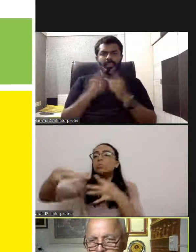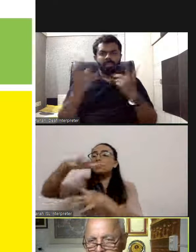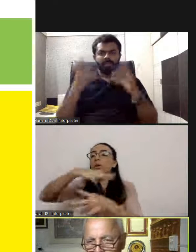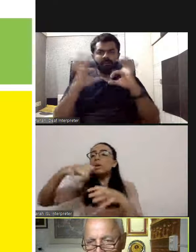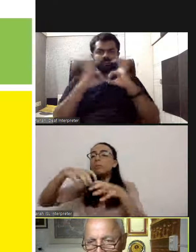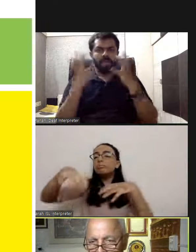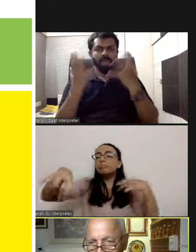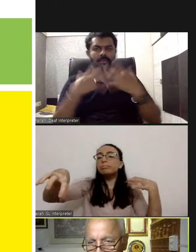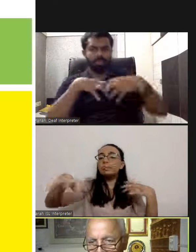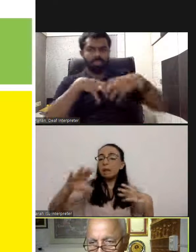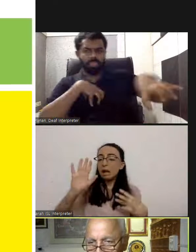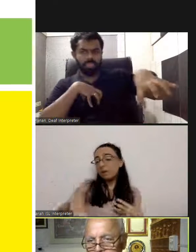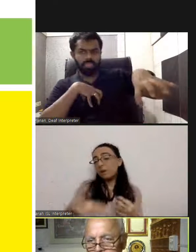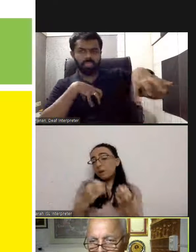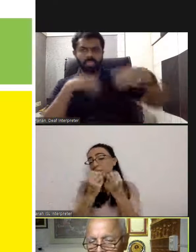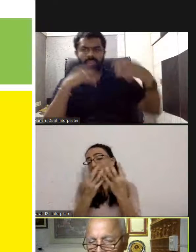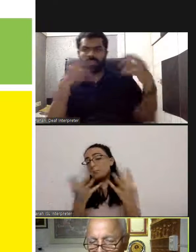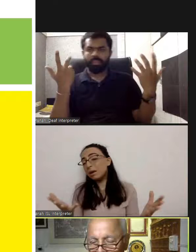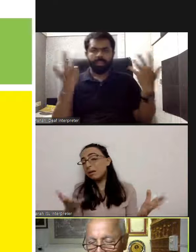often happens in, say,